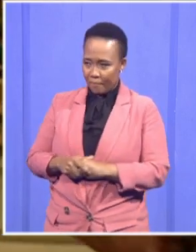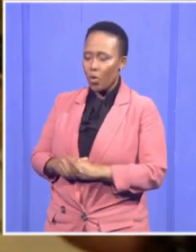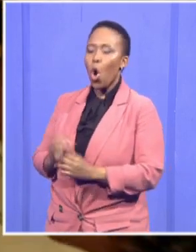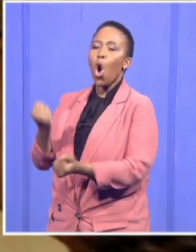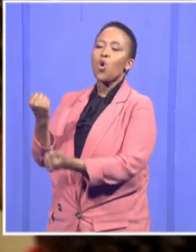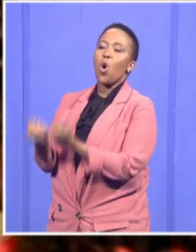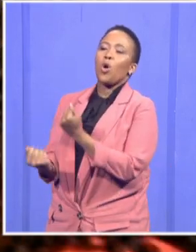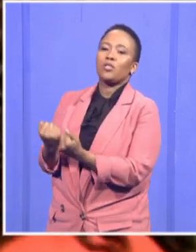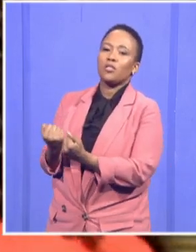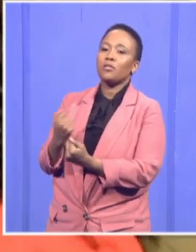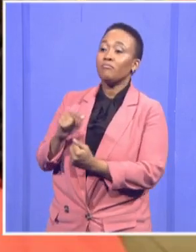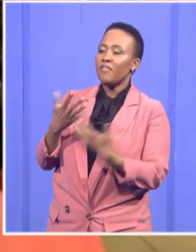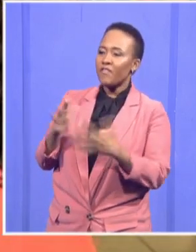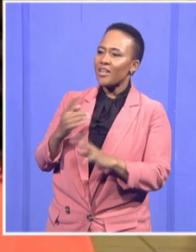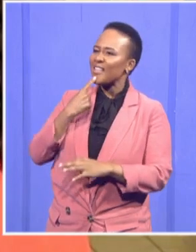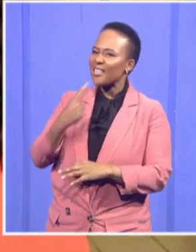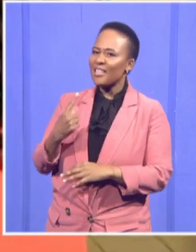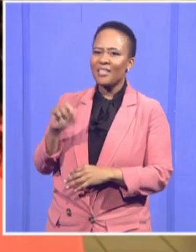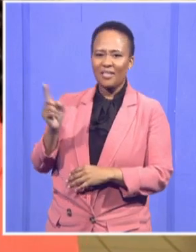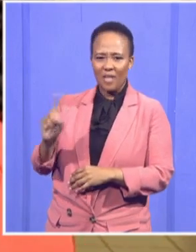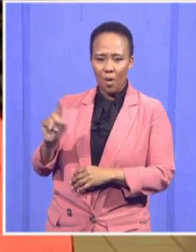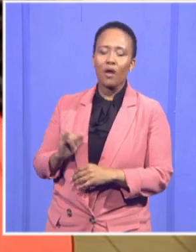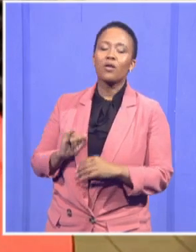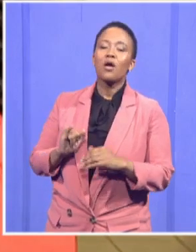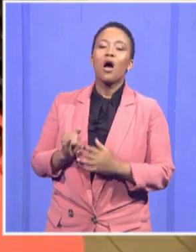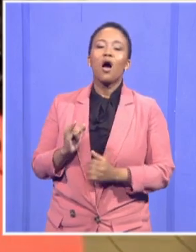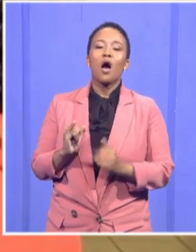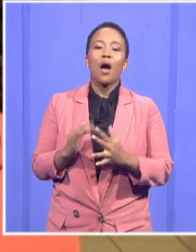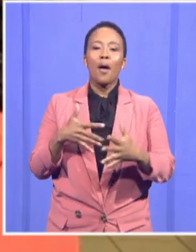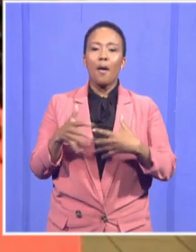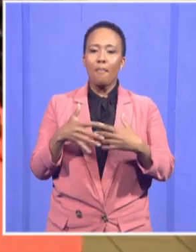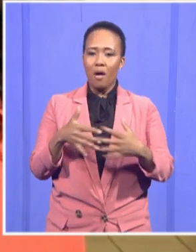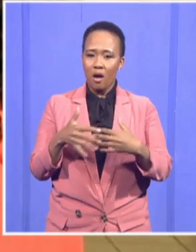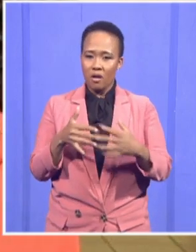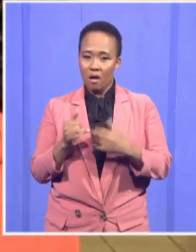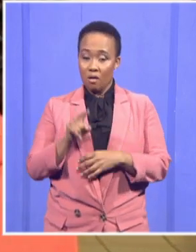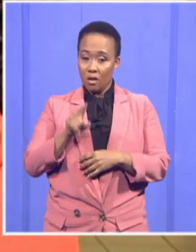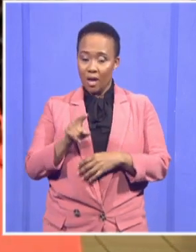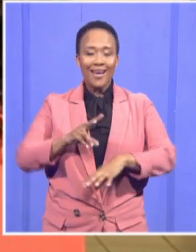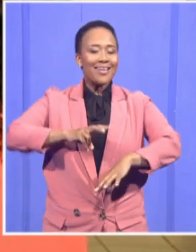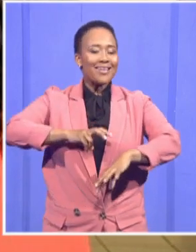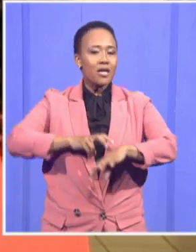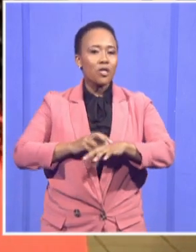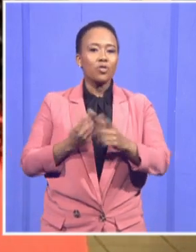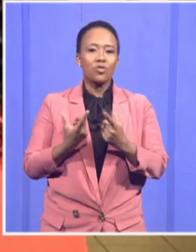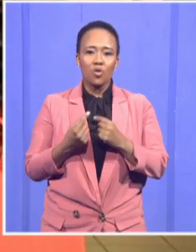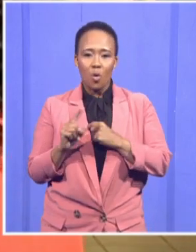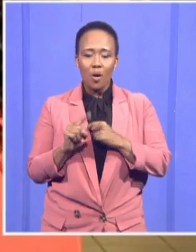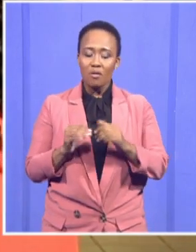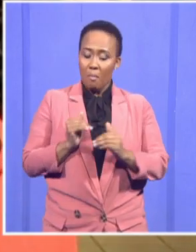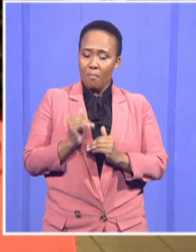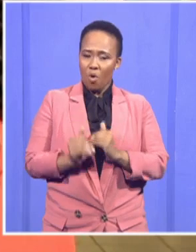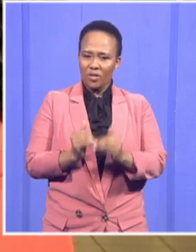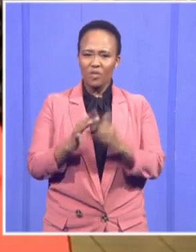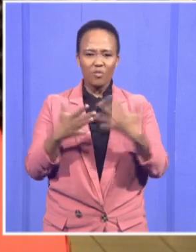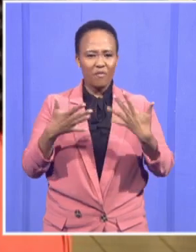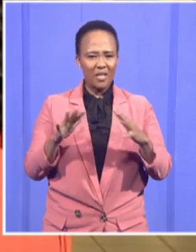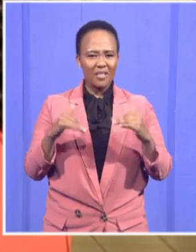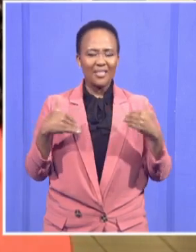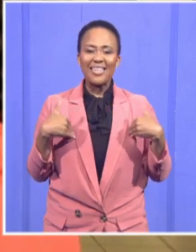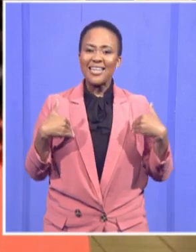want this matter to be dealt with speedily. You've asked that the extradition process be started,